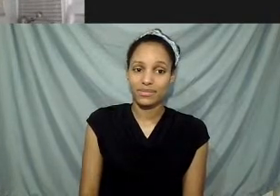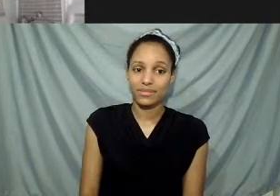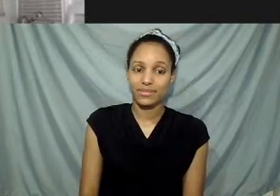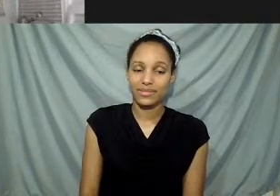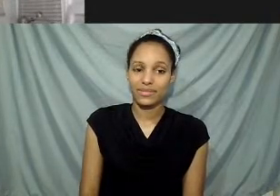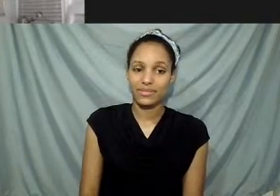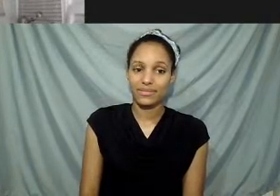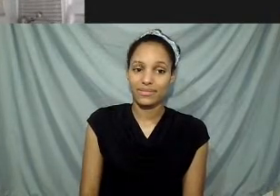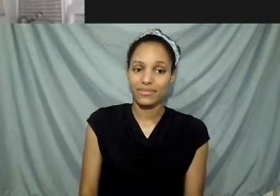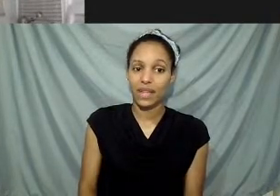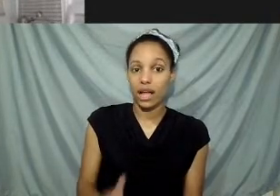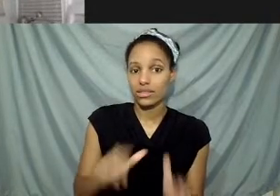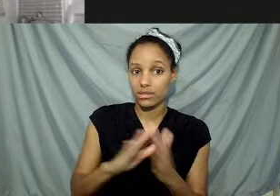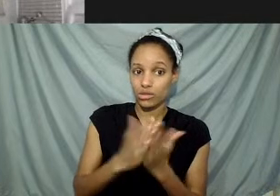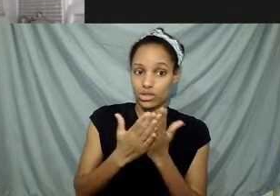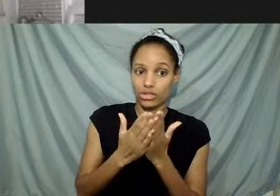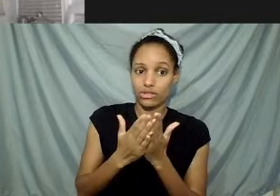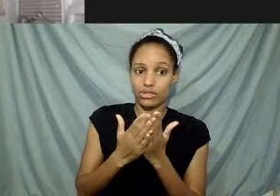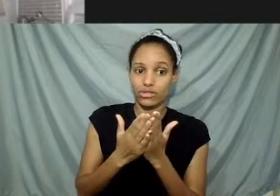The book,